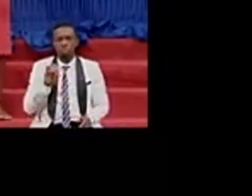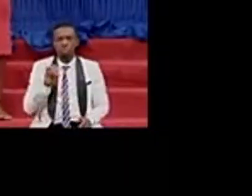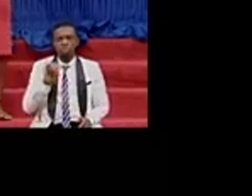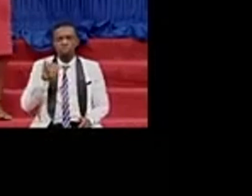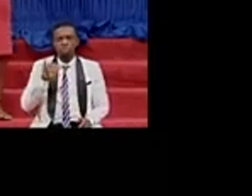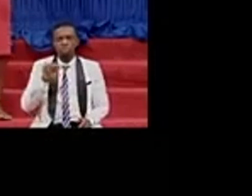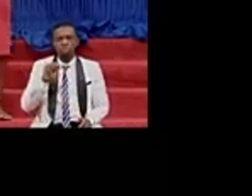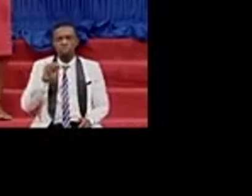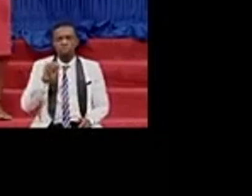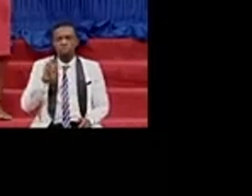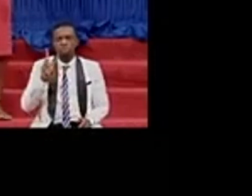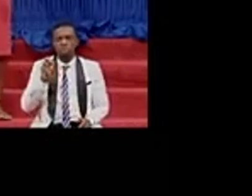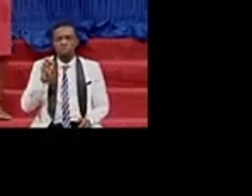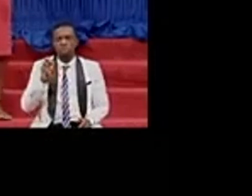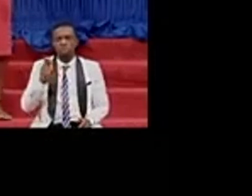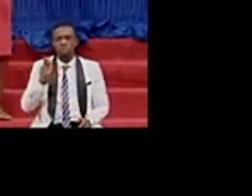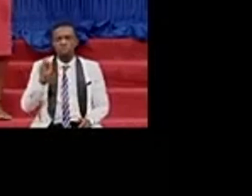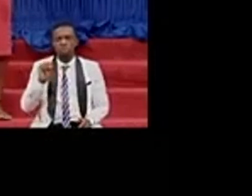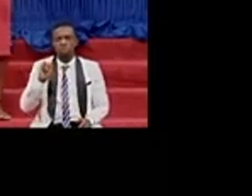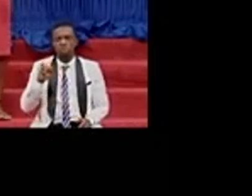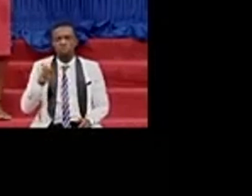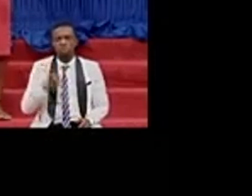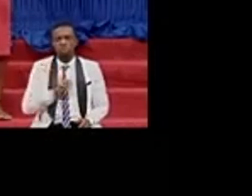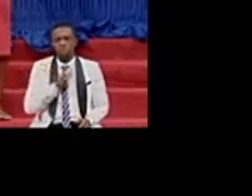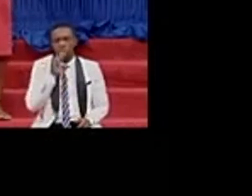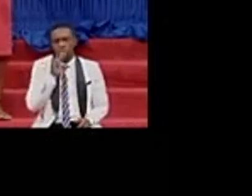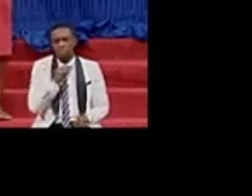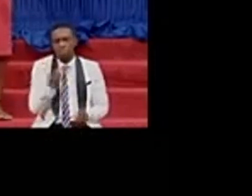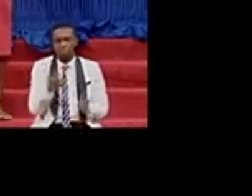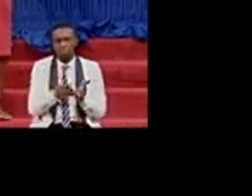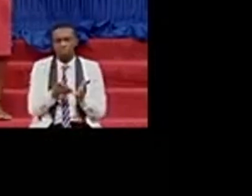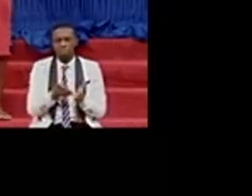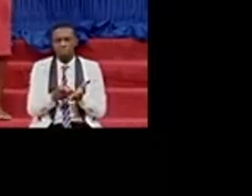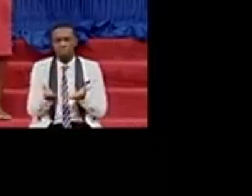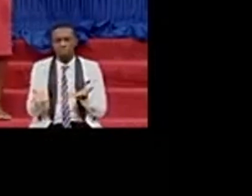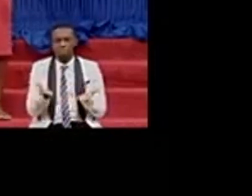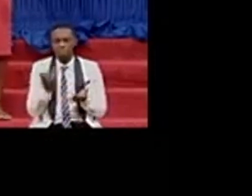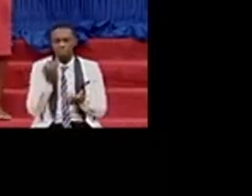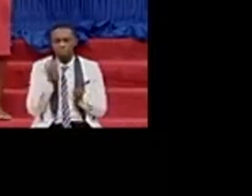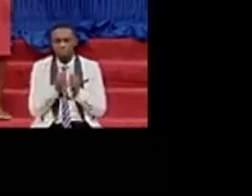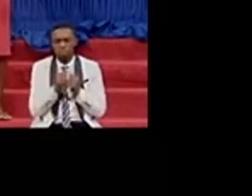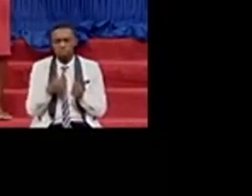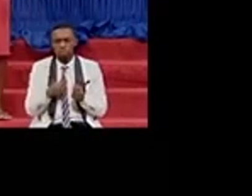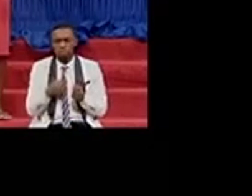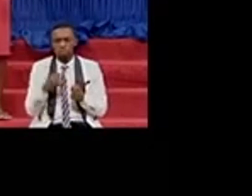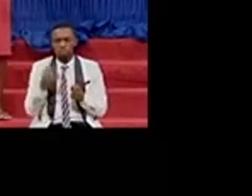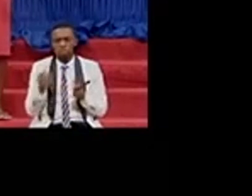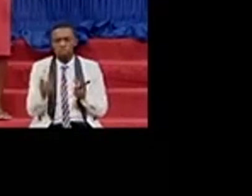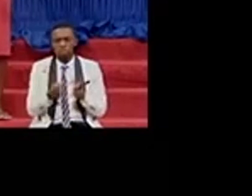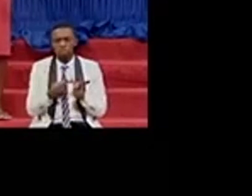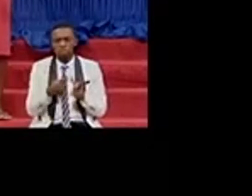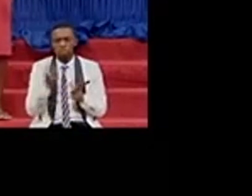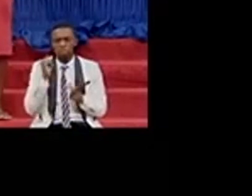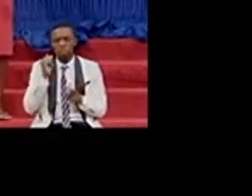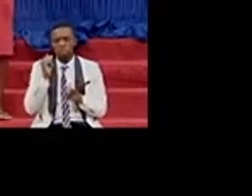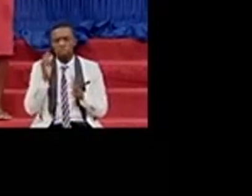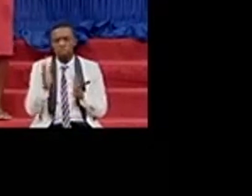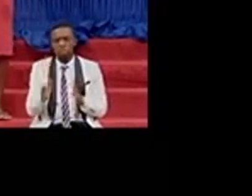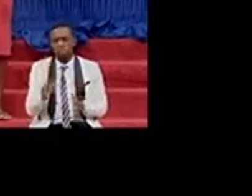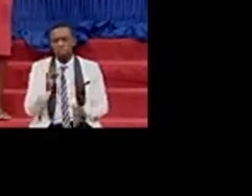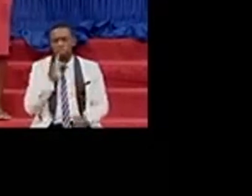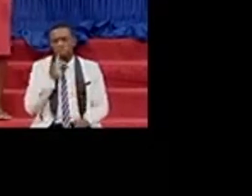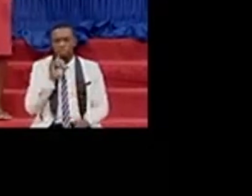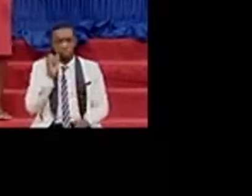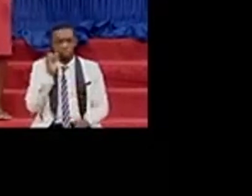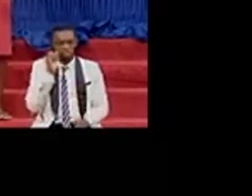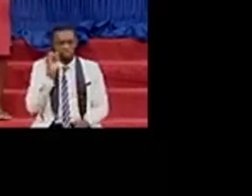Magdalene. I'm a medical practitioner. Here with me, the first testifier, Mrs. Aja Root. She